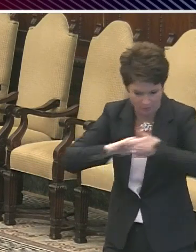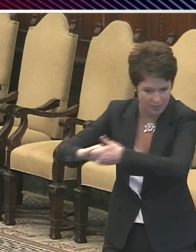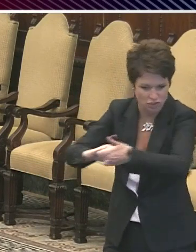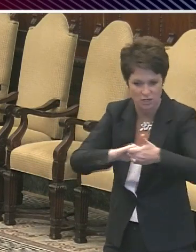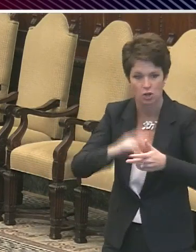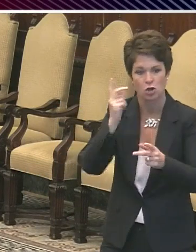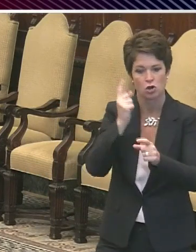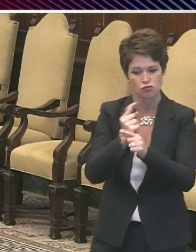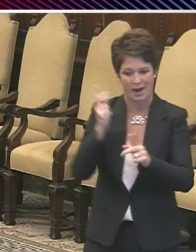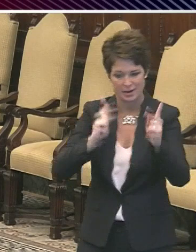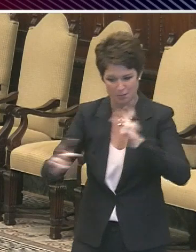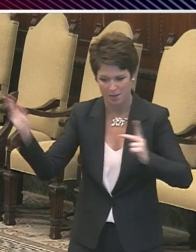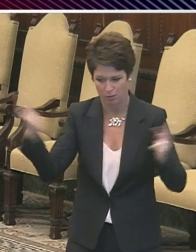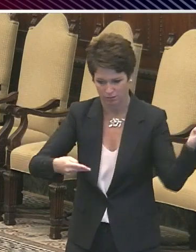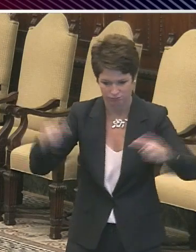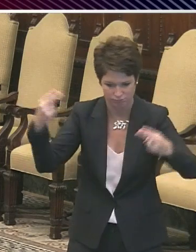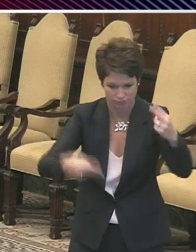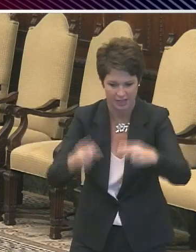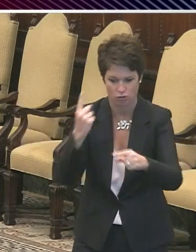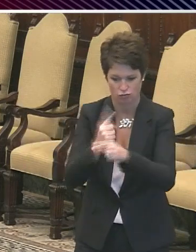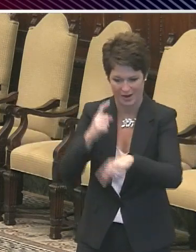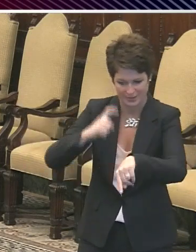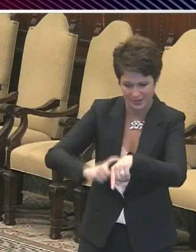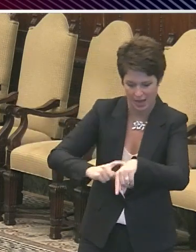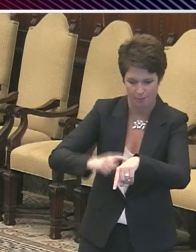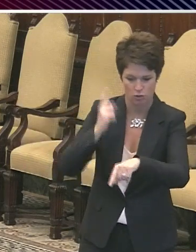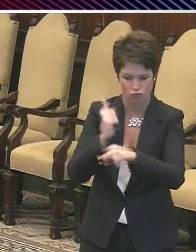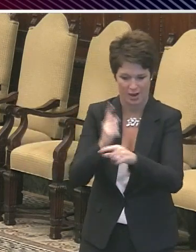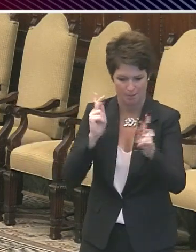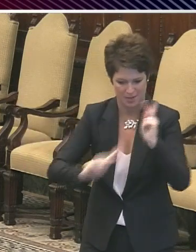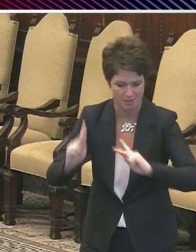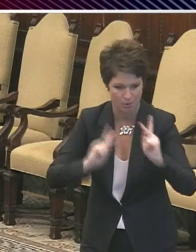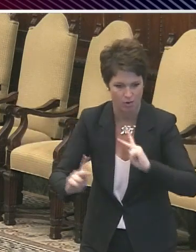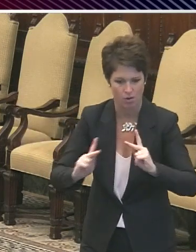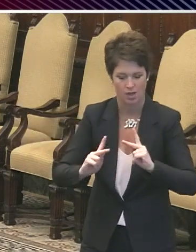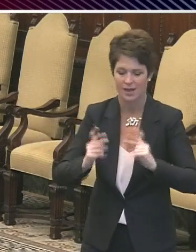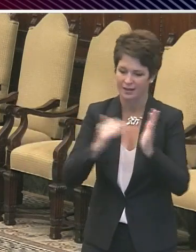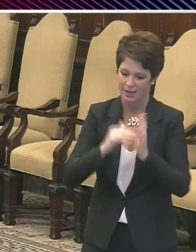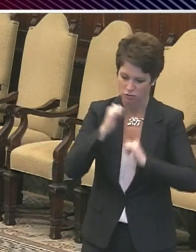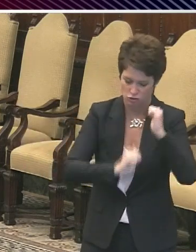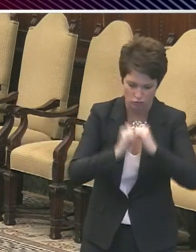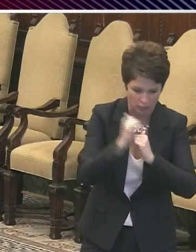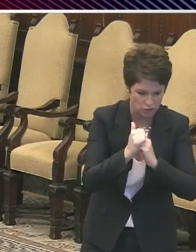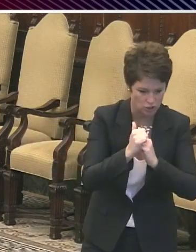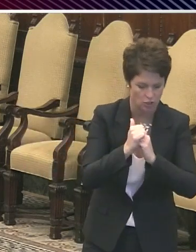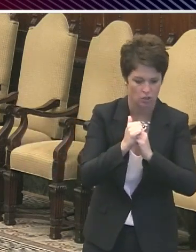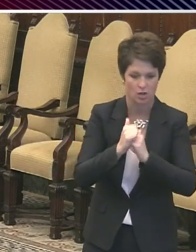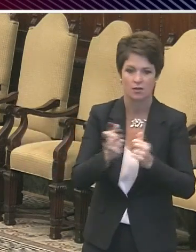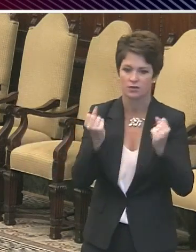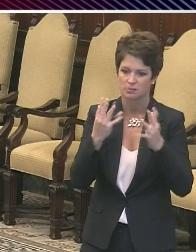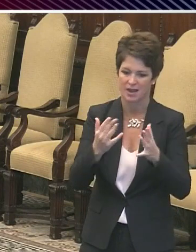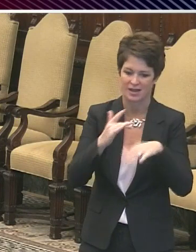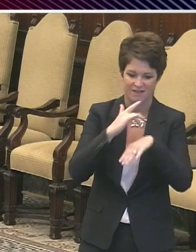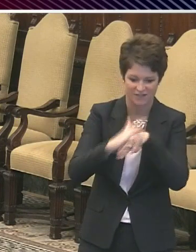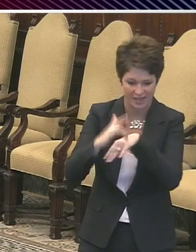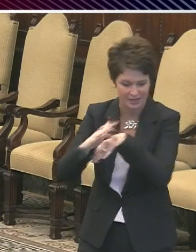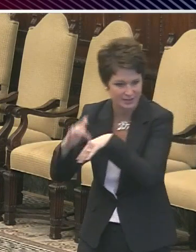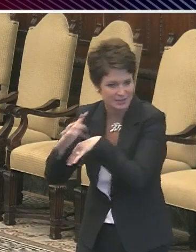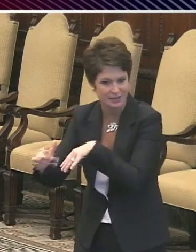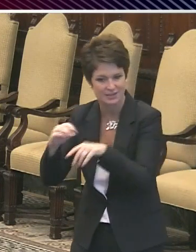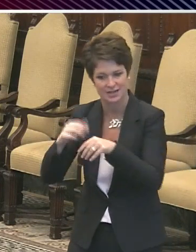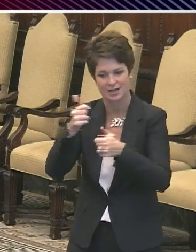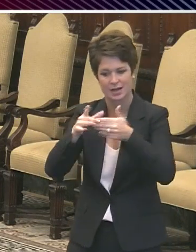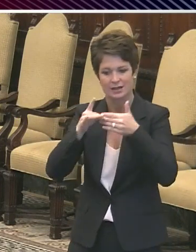the right people in the right seats. I still need to revamp my organizational structure, fill very key vacancies in leadership